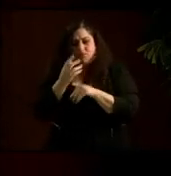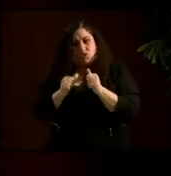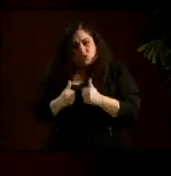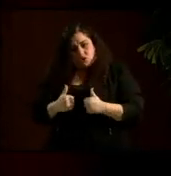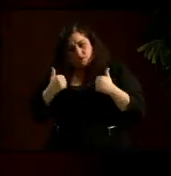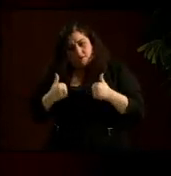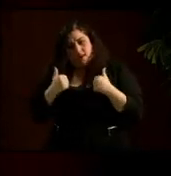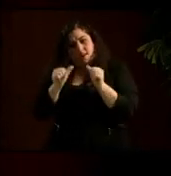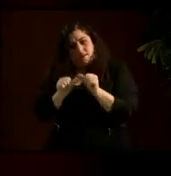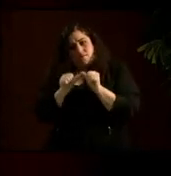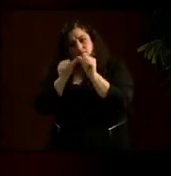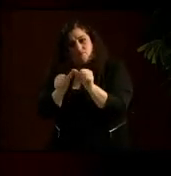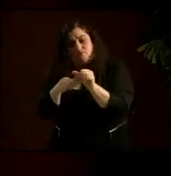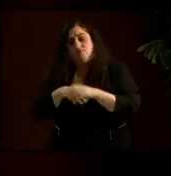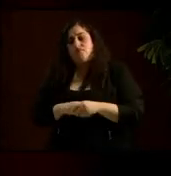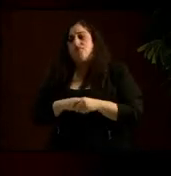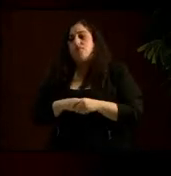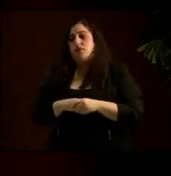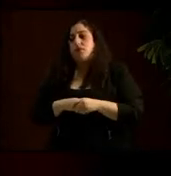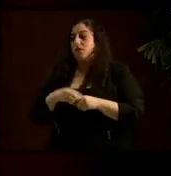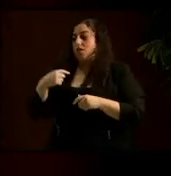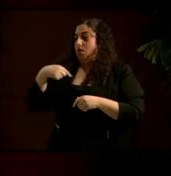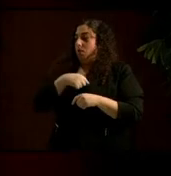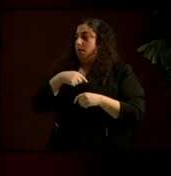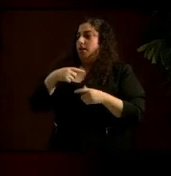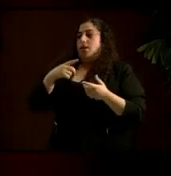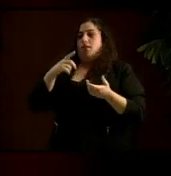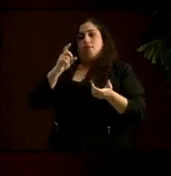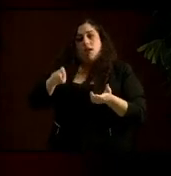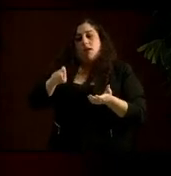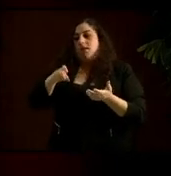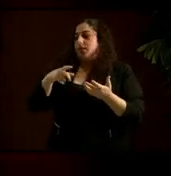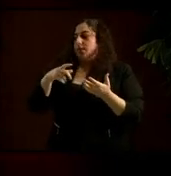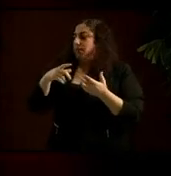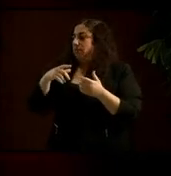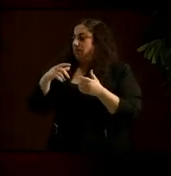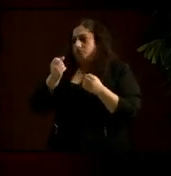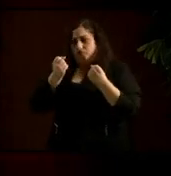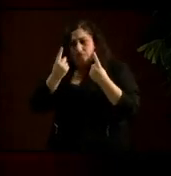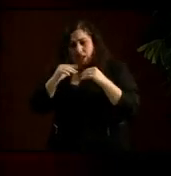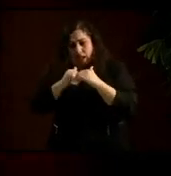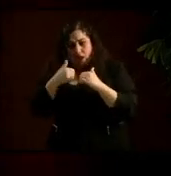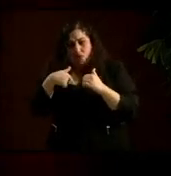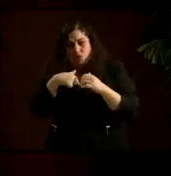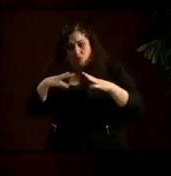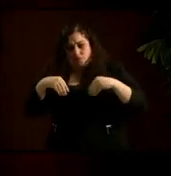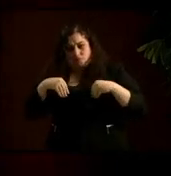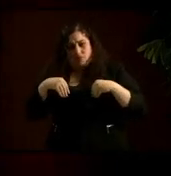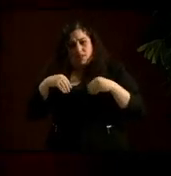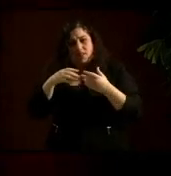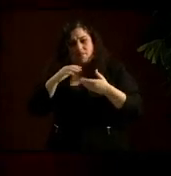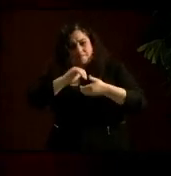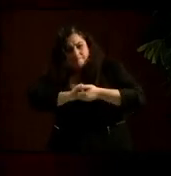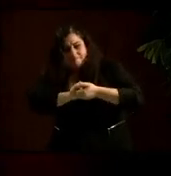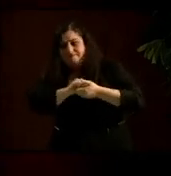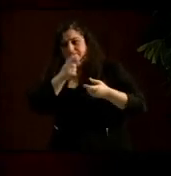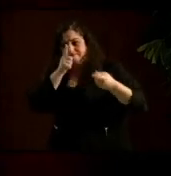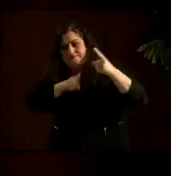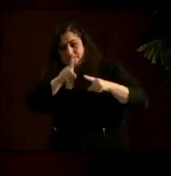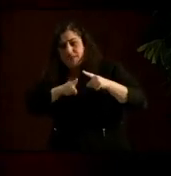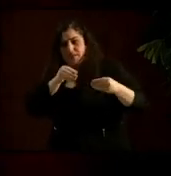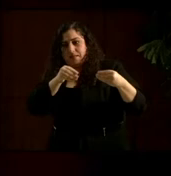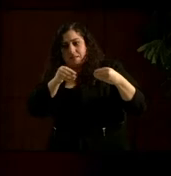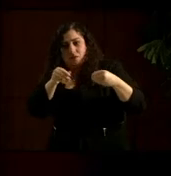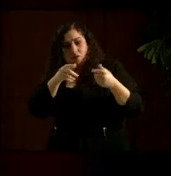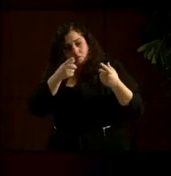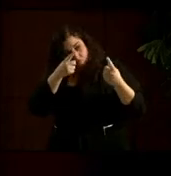new ways to collaborate and support each other. We were fluid as we came together through our ever-changing environments, and we transformed